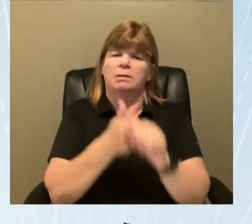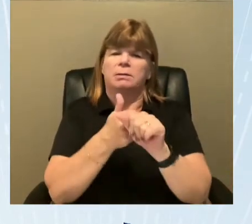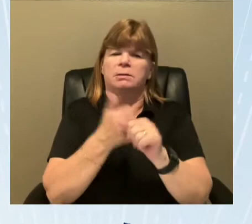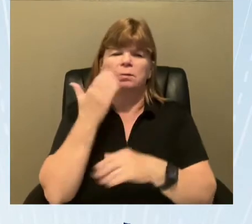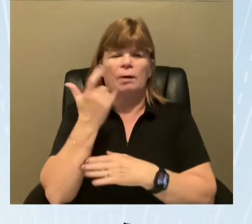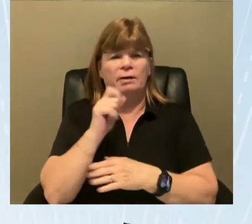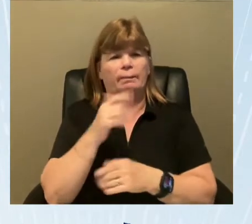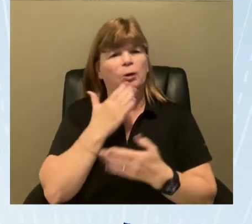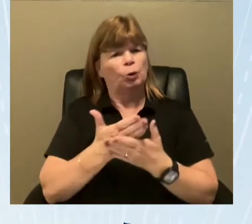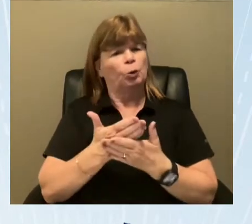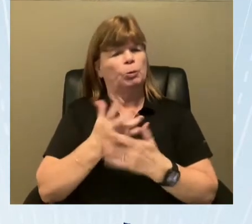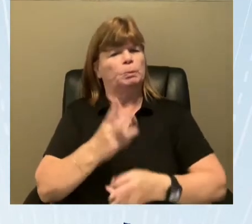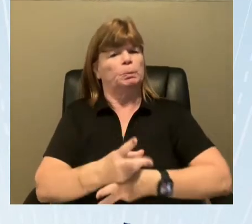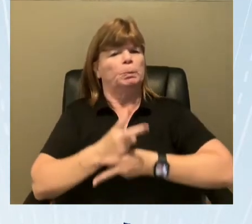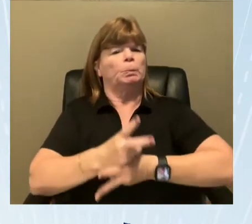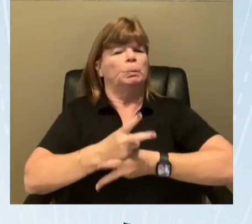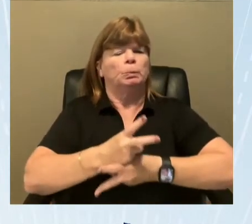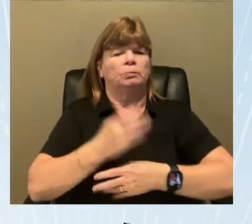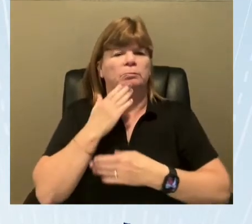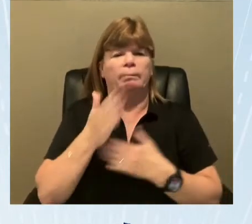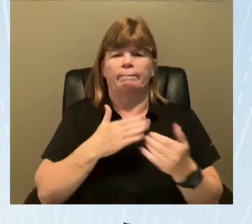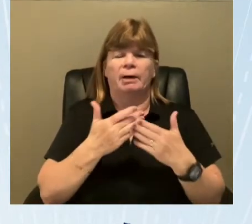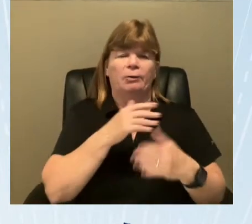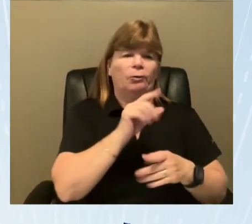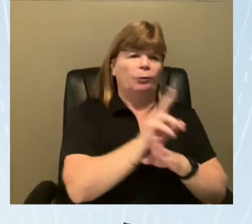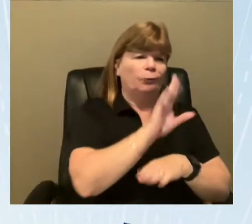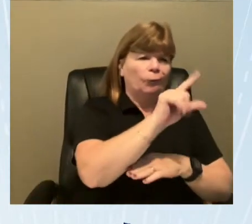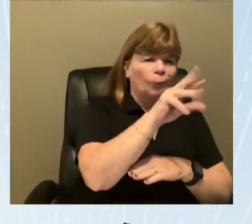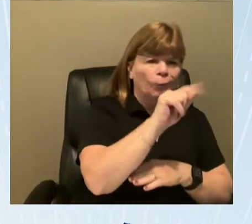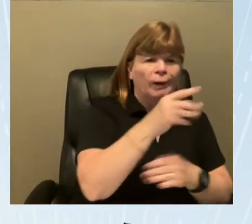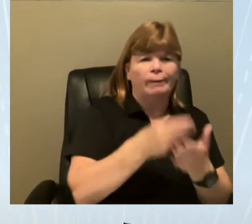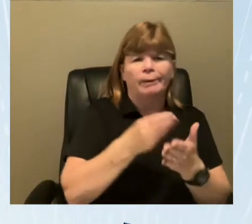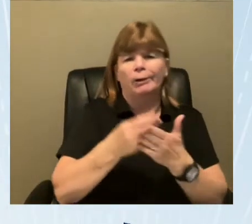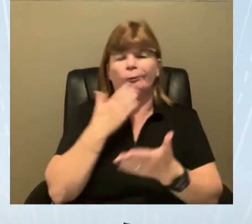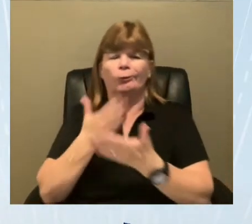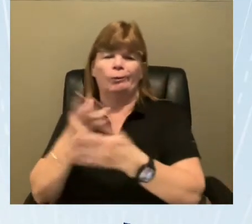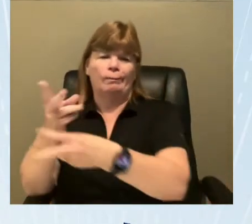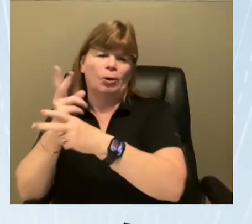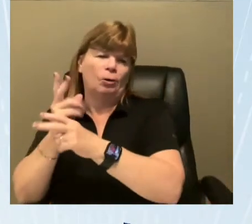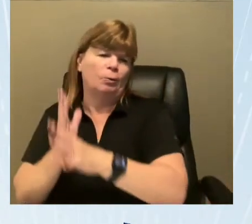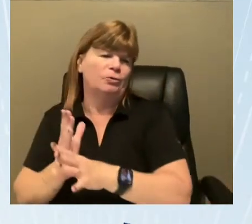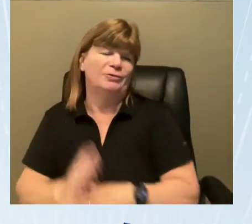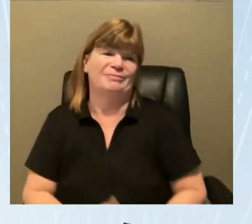stewards of whether it's grant funds or good borrowers. Dan,